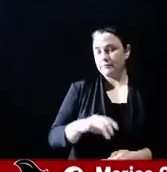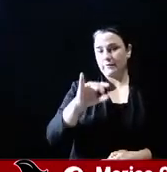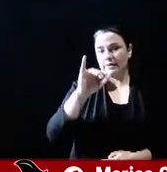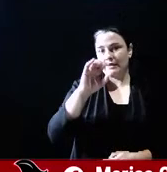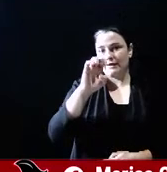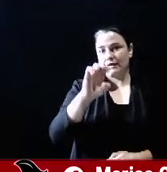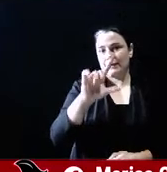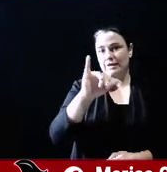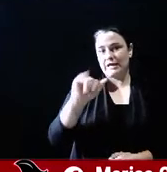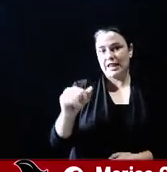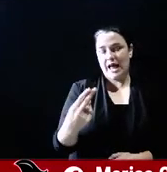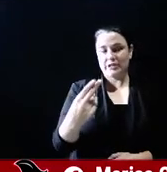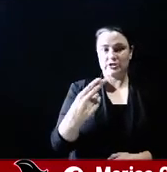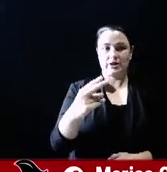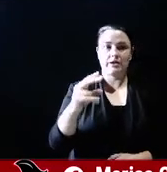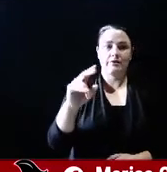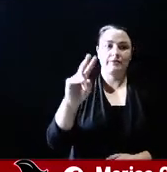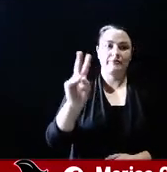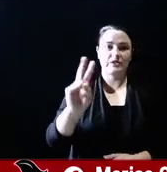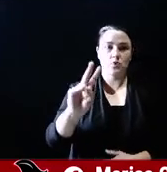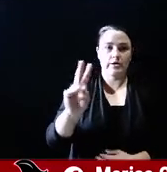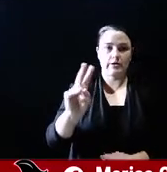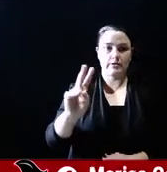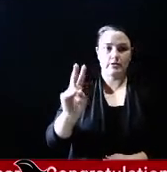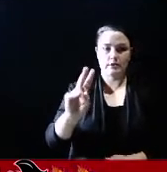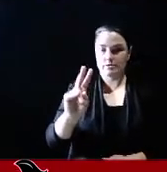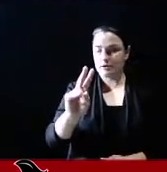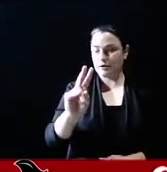Elijah Nathaniel Victorian.